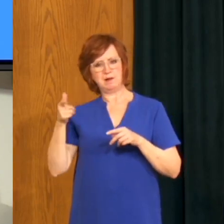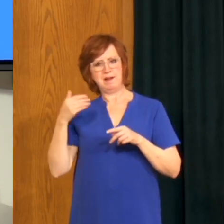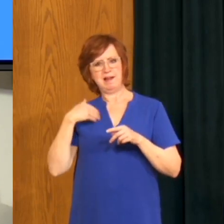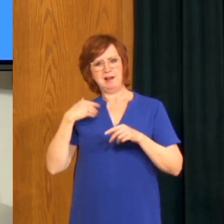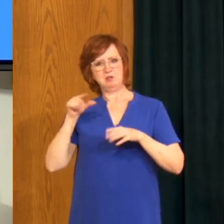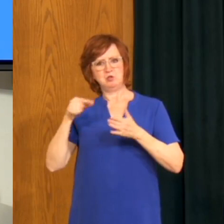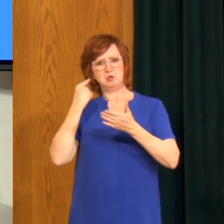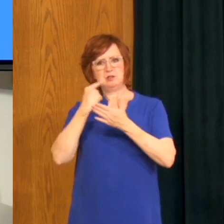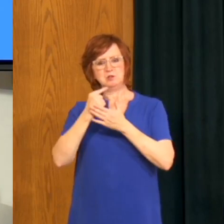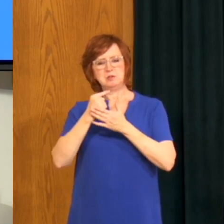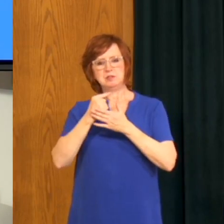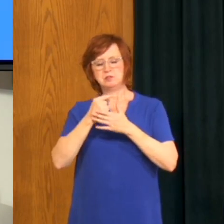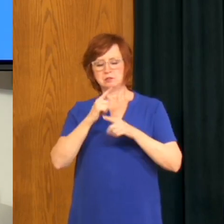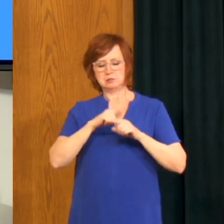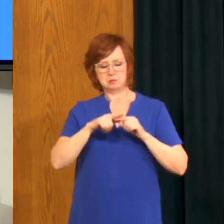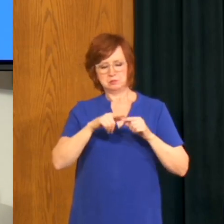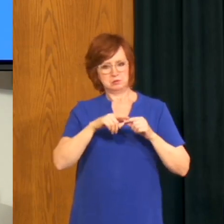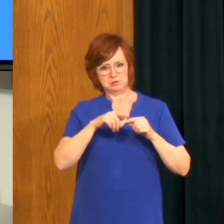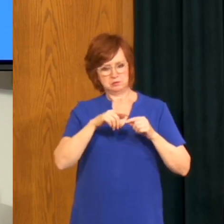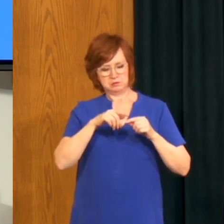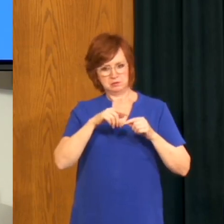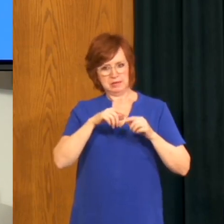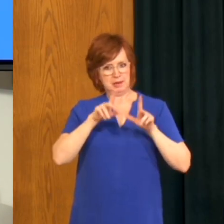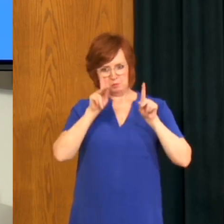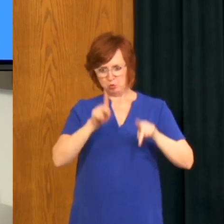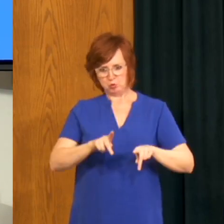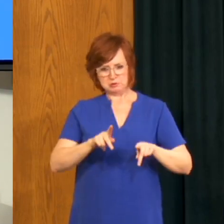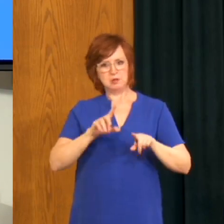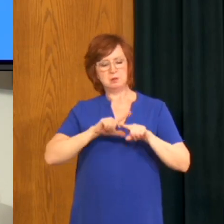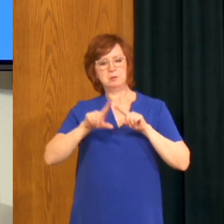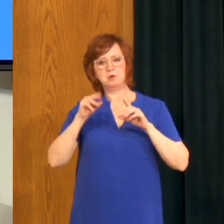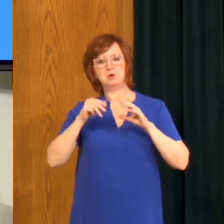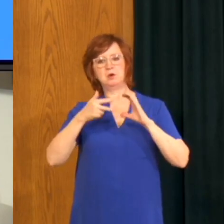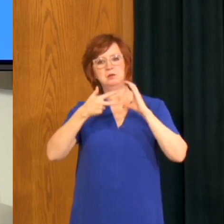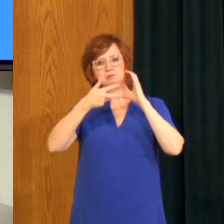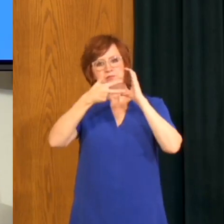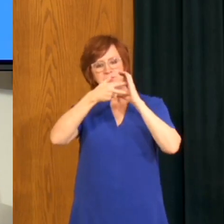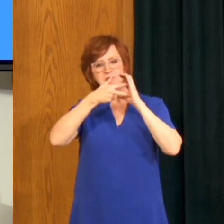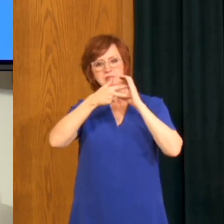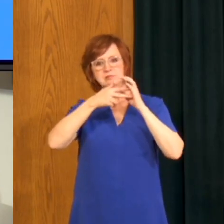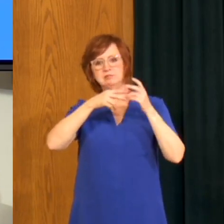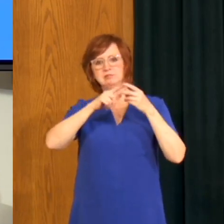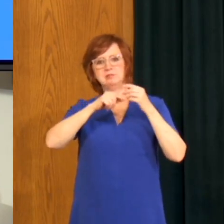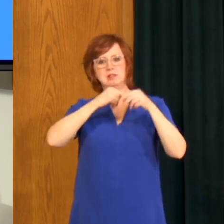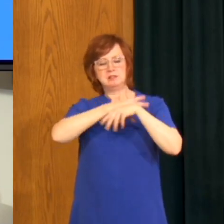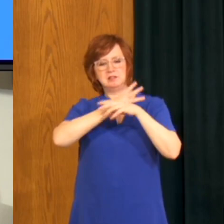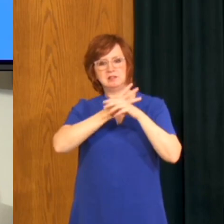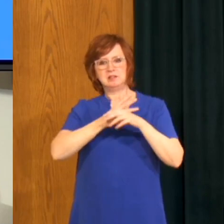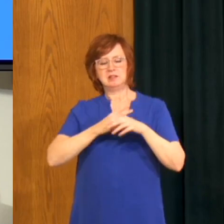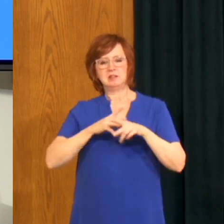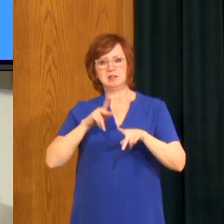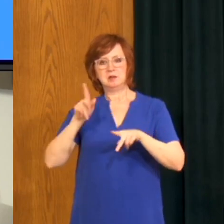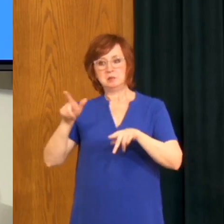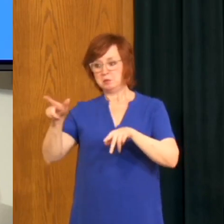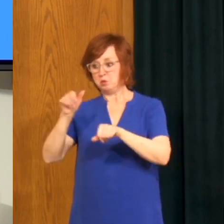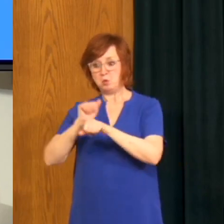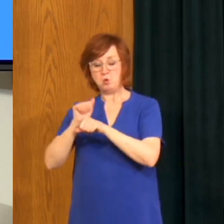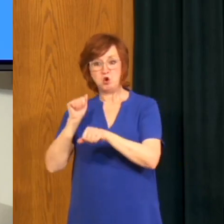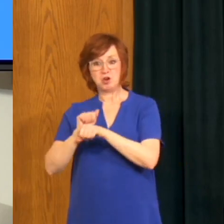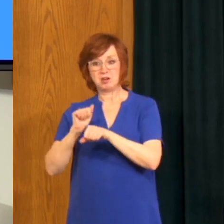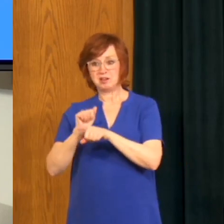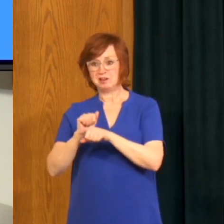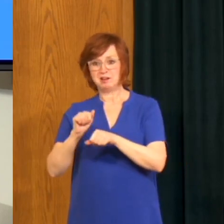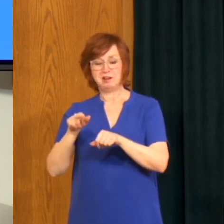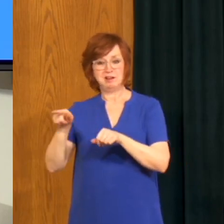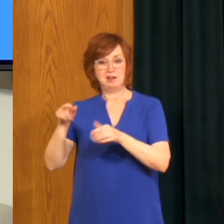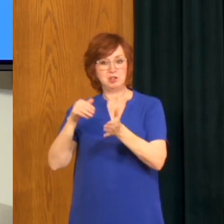are graduating to work on the front lines of healthcare chose to graduate virtually. And what that shows is that even though you may be working at the